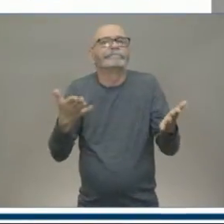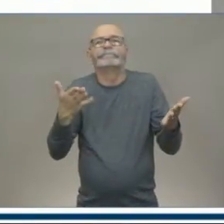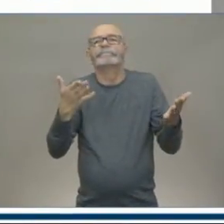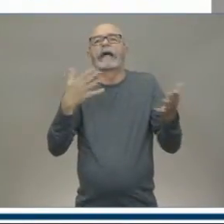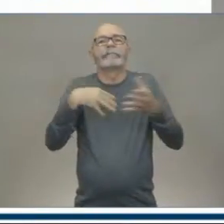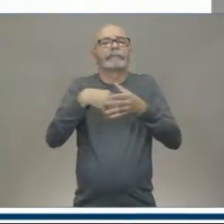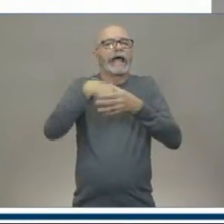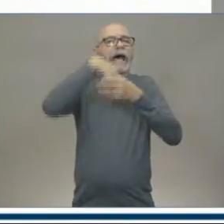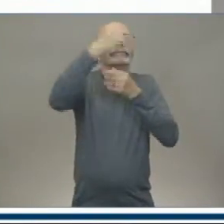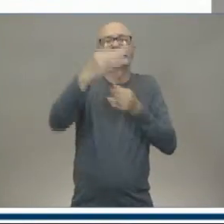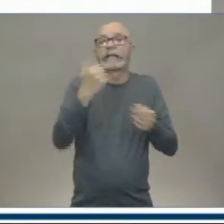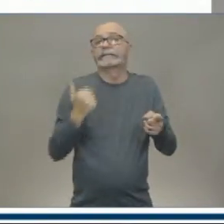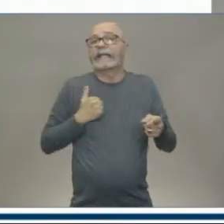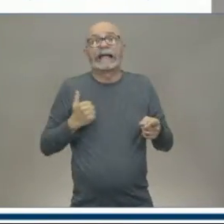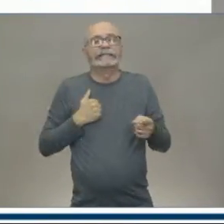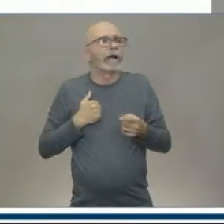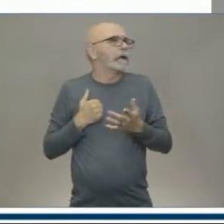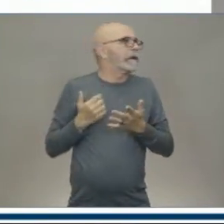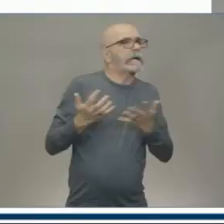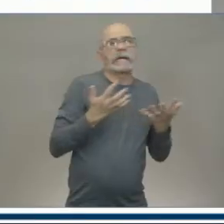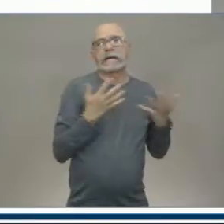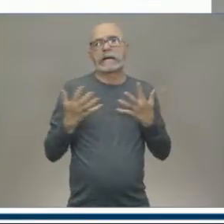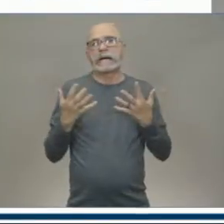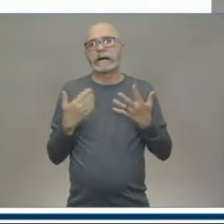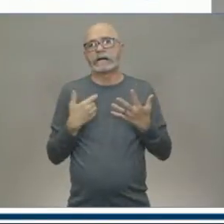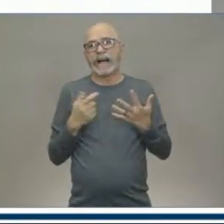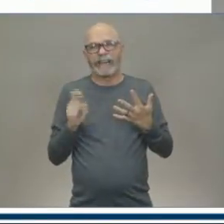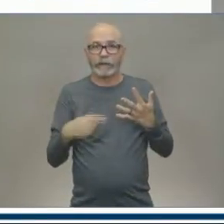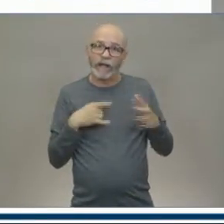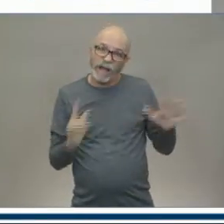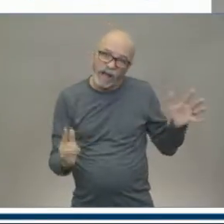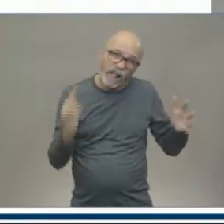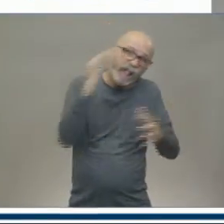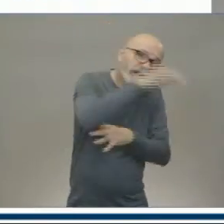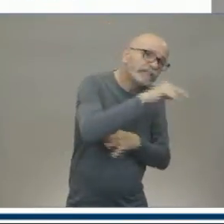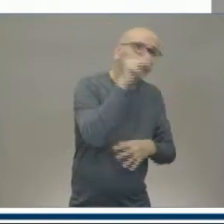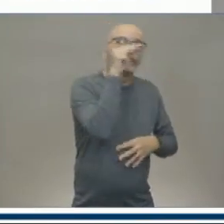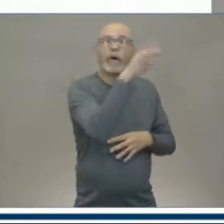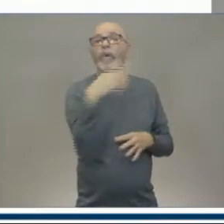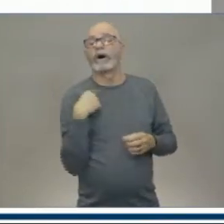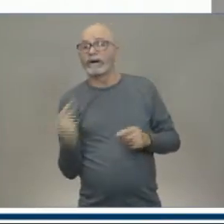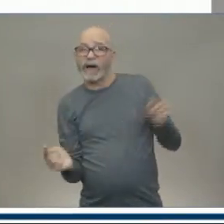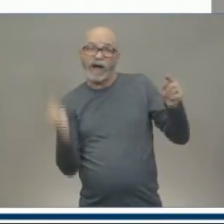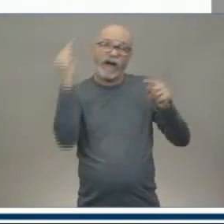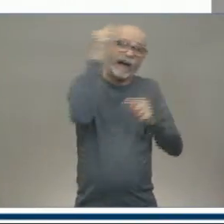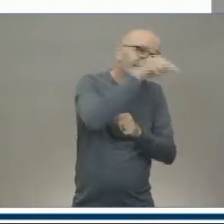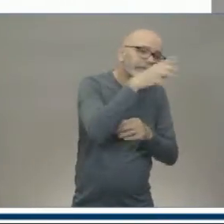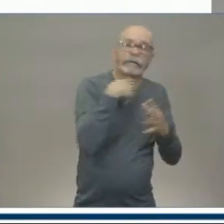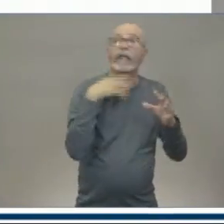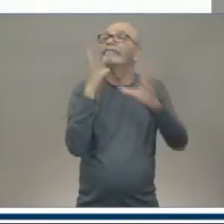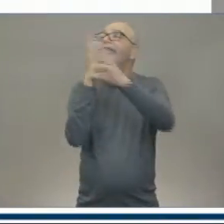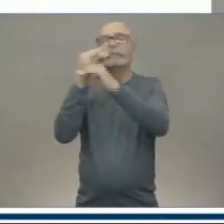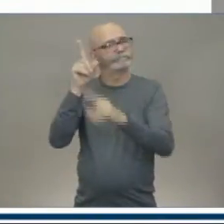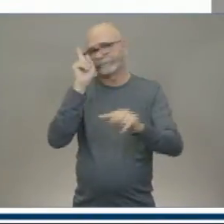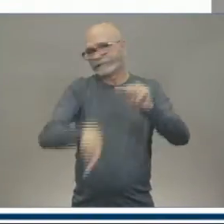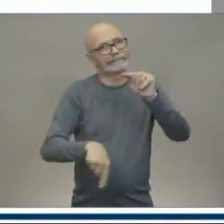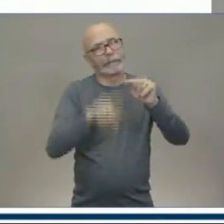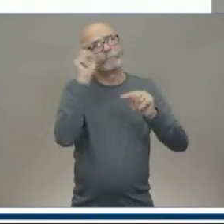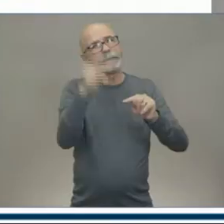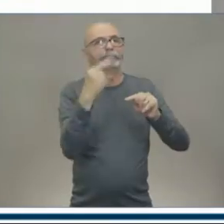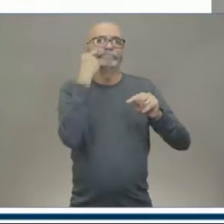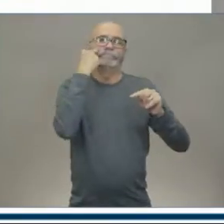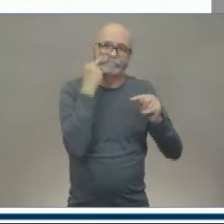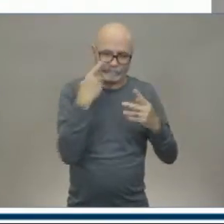where Nova Scotians may be required to travel and virtual attendance isn't possible. And we also have the number of students